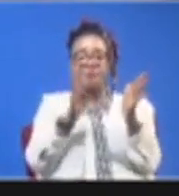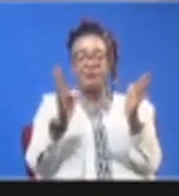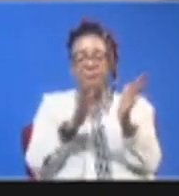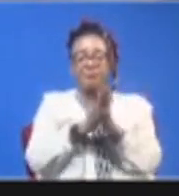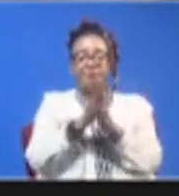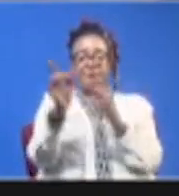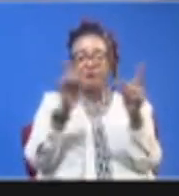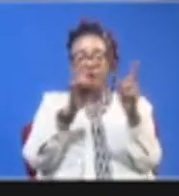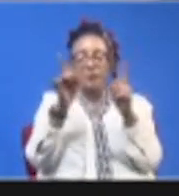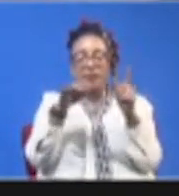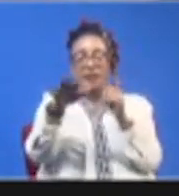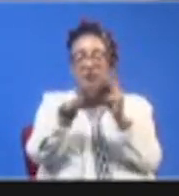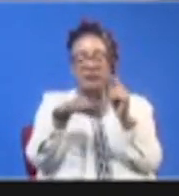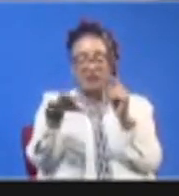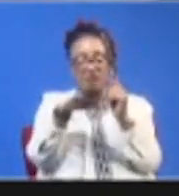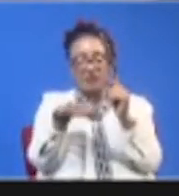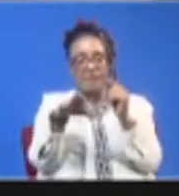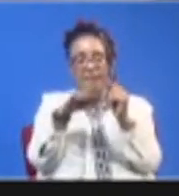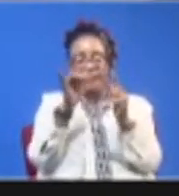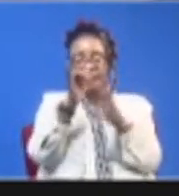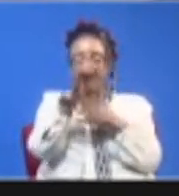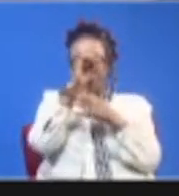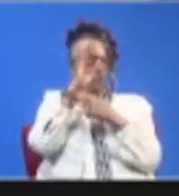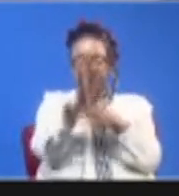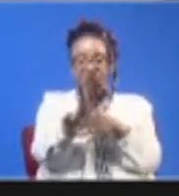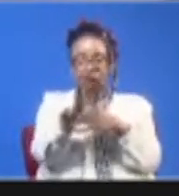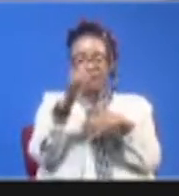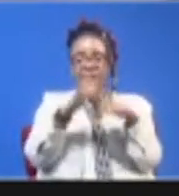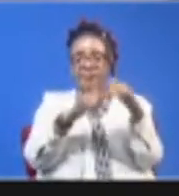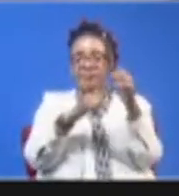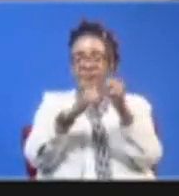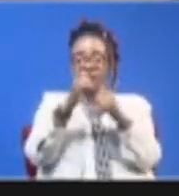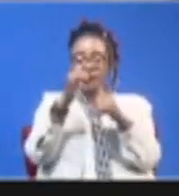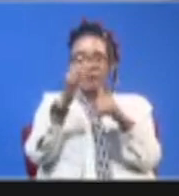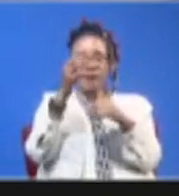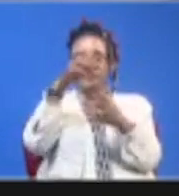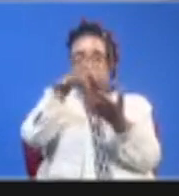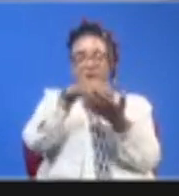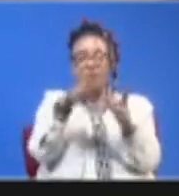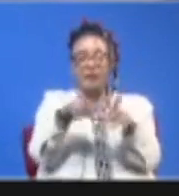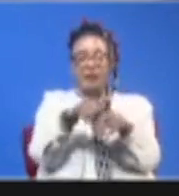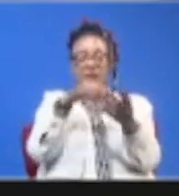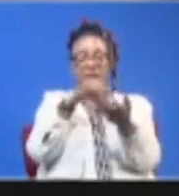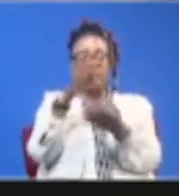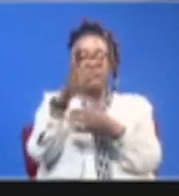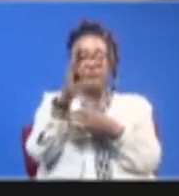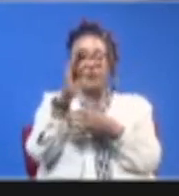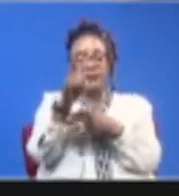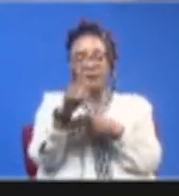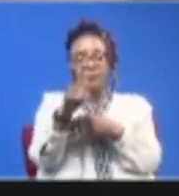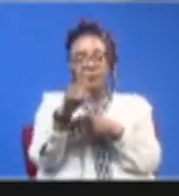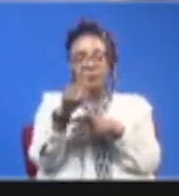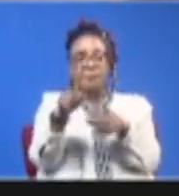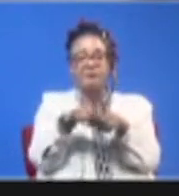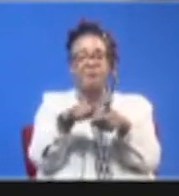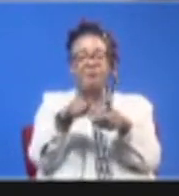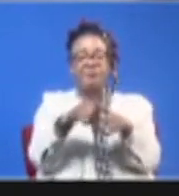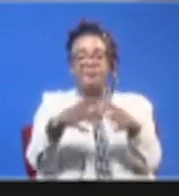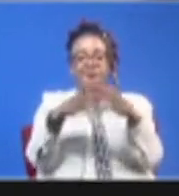sites. The critical infrastructure installations and central business districts in major